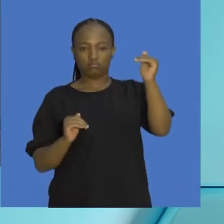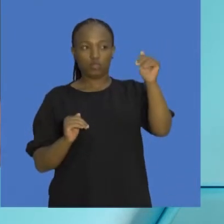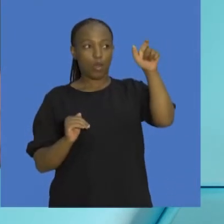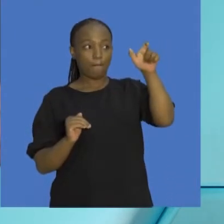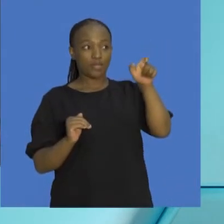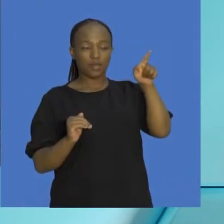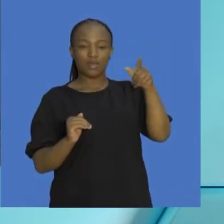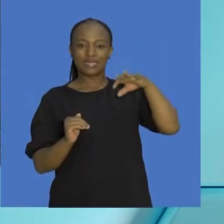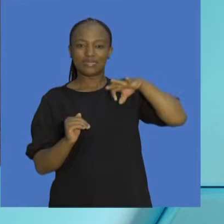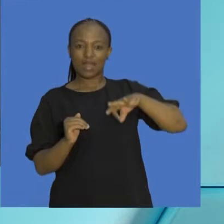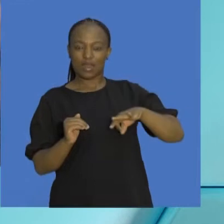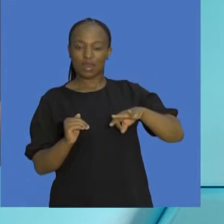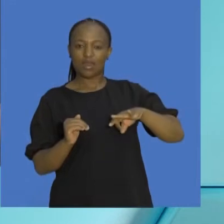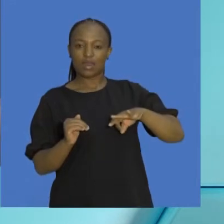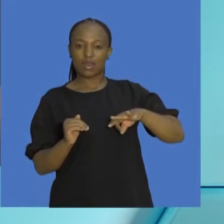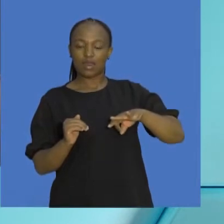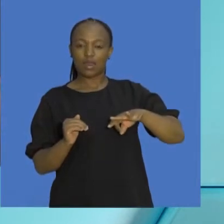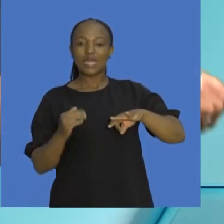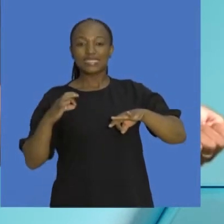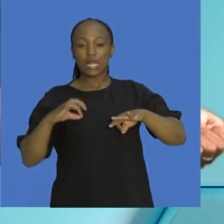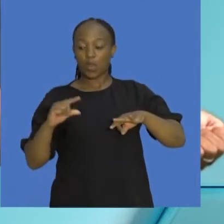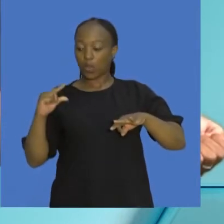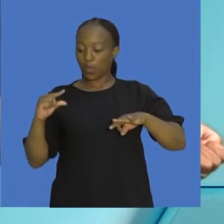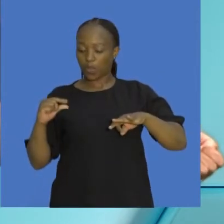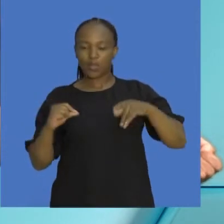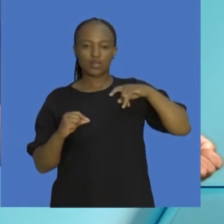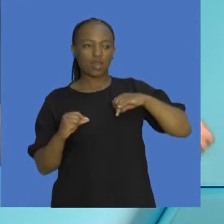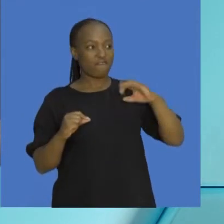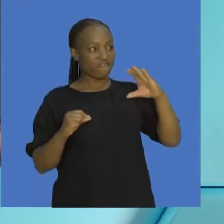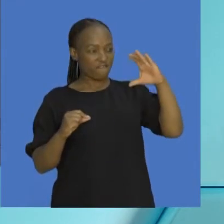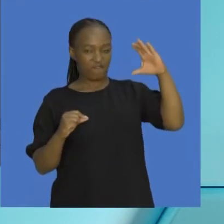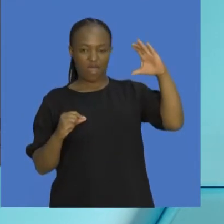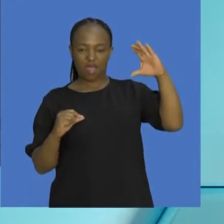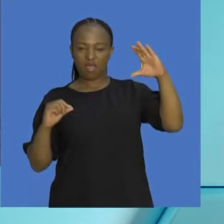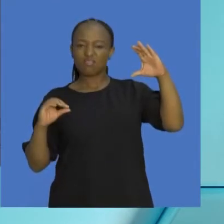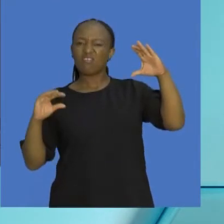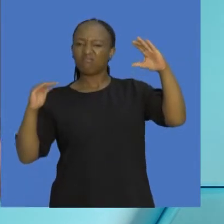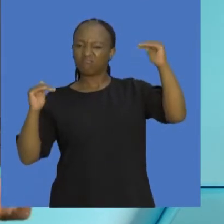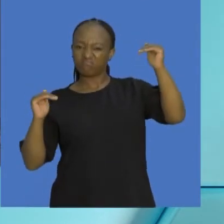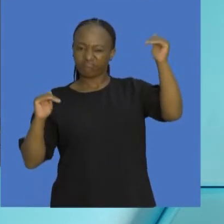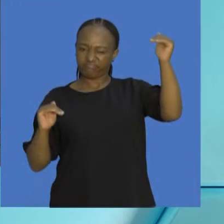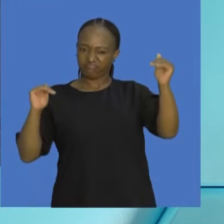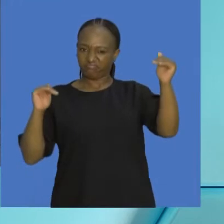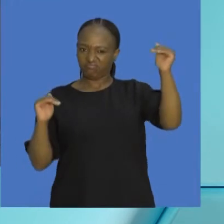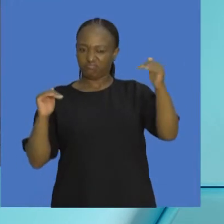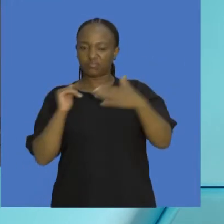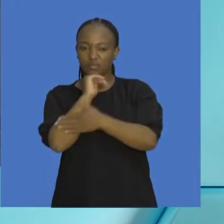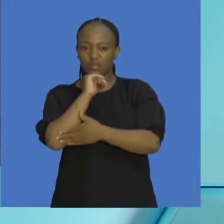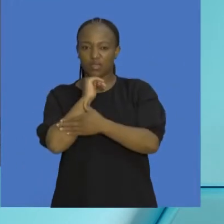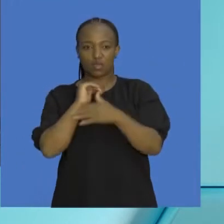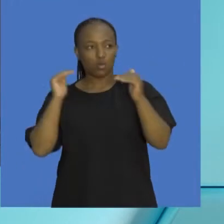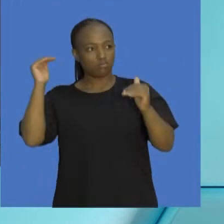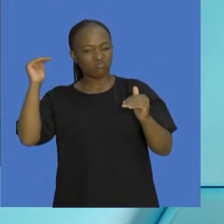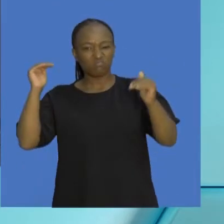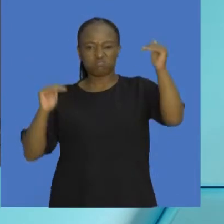person who earns the minimum and the person who earns the highest in our country, okay,